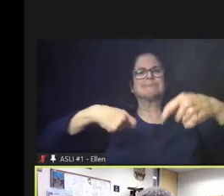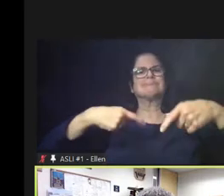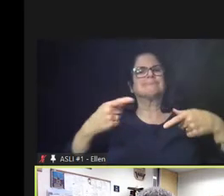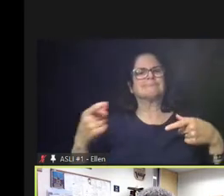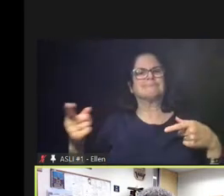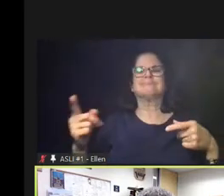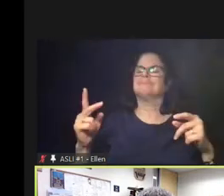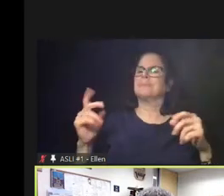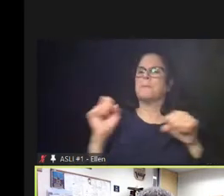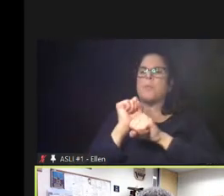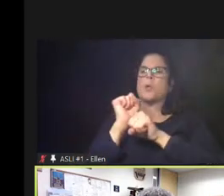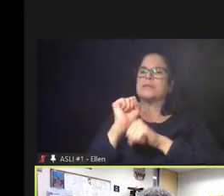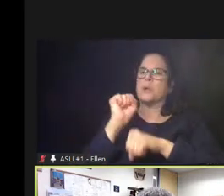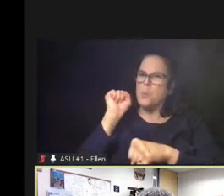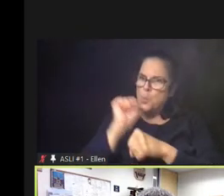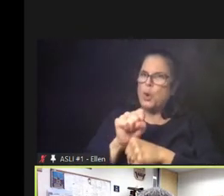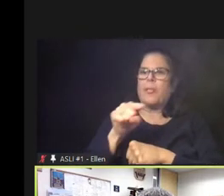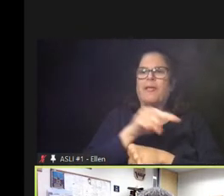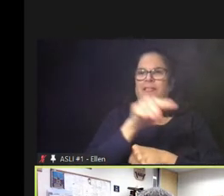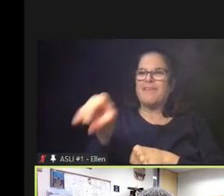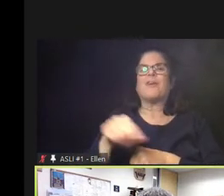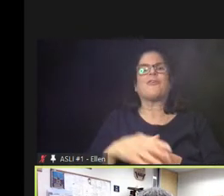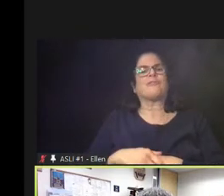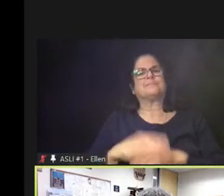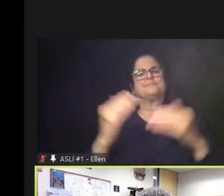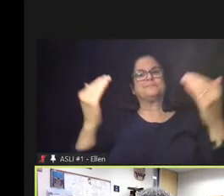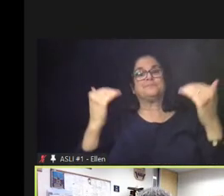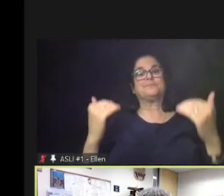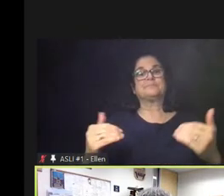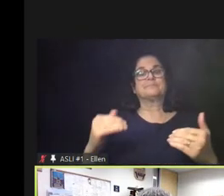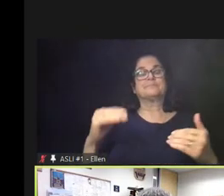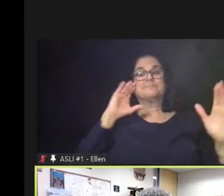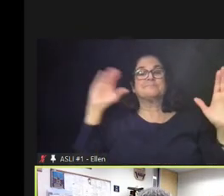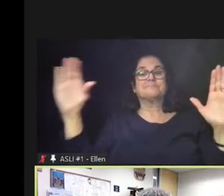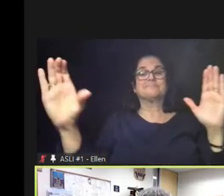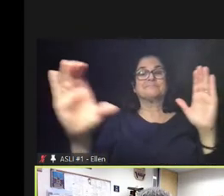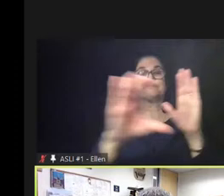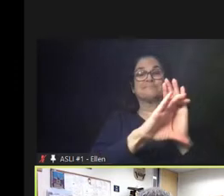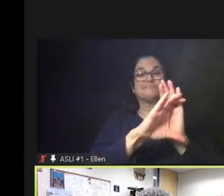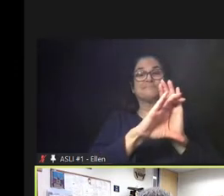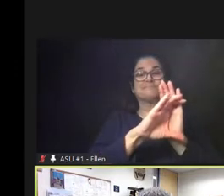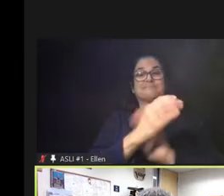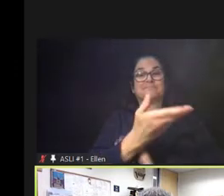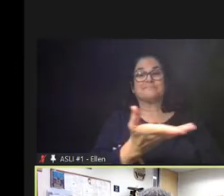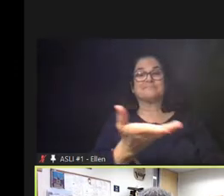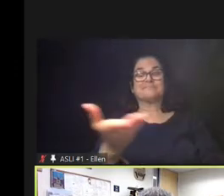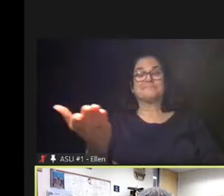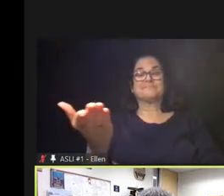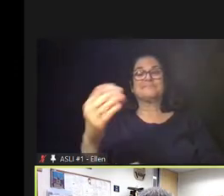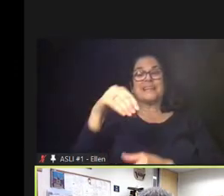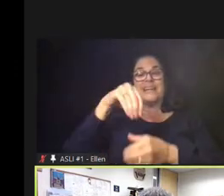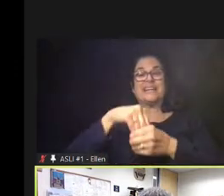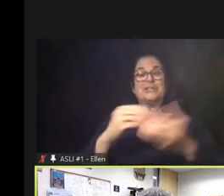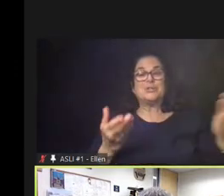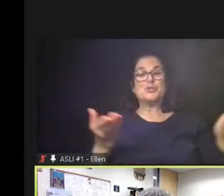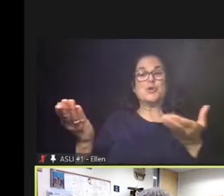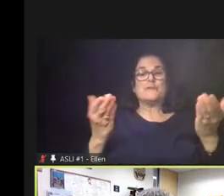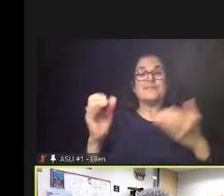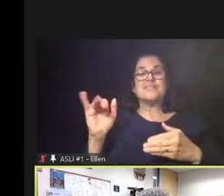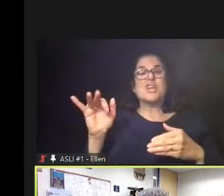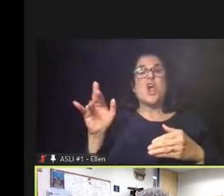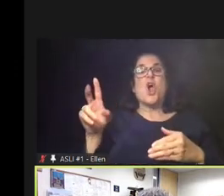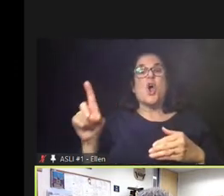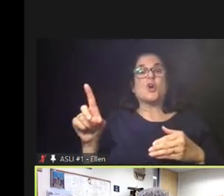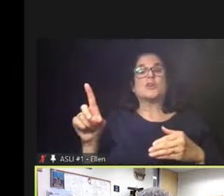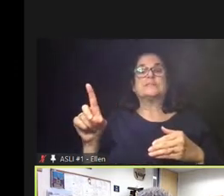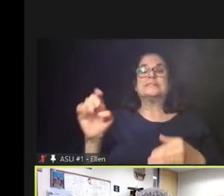that space. Next slide. And here's a shot of the commissioned in-service yard. This is looking